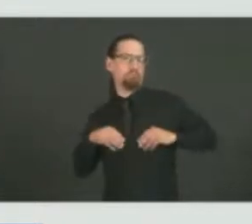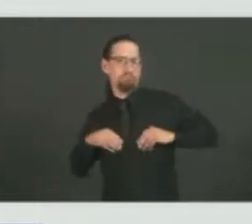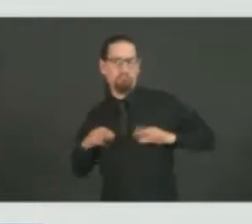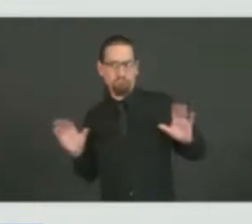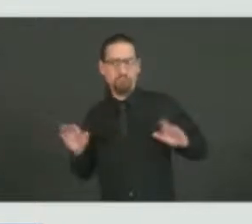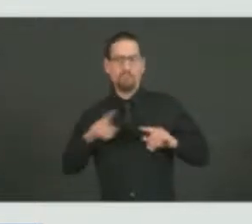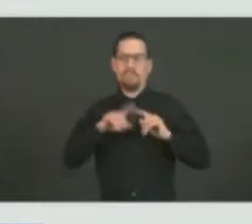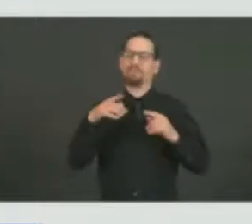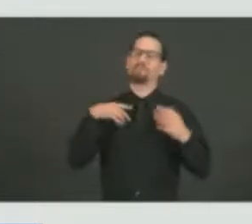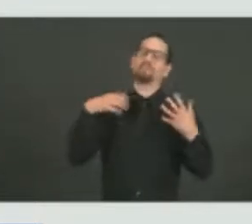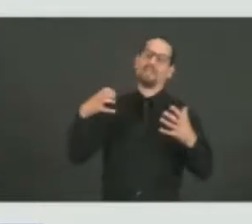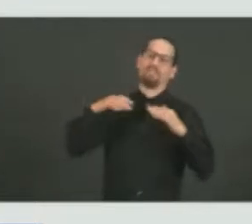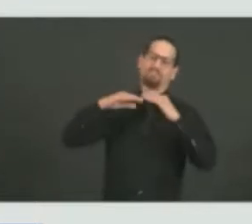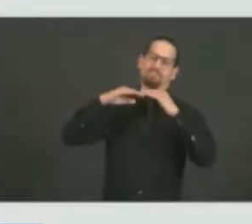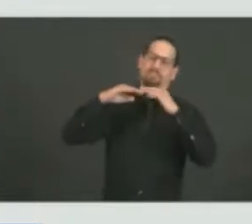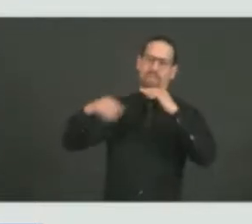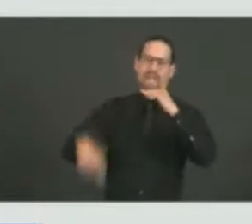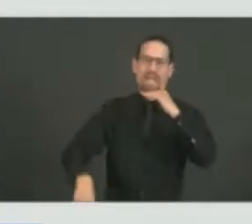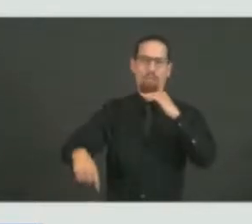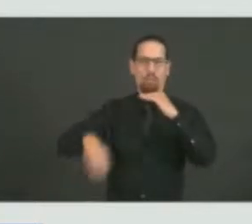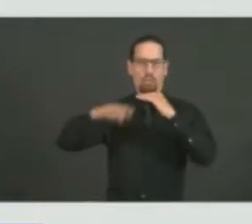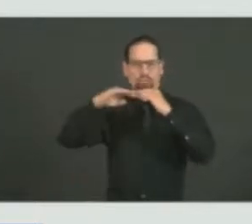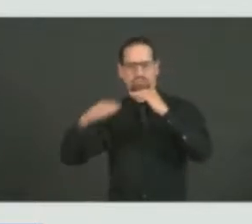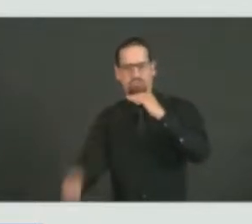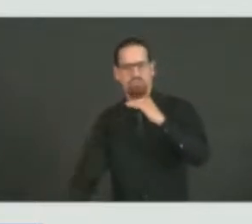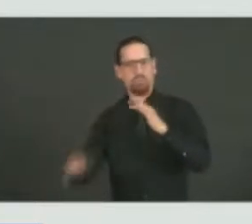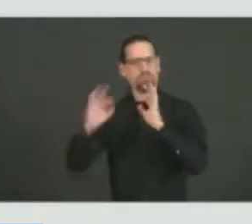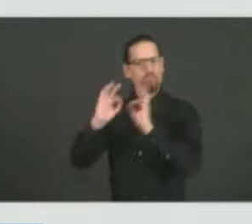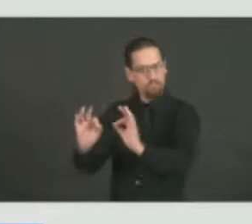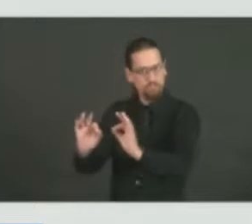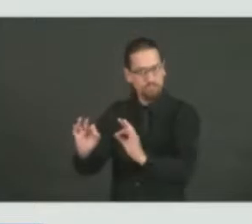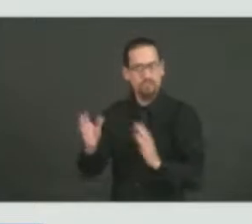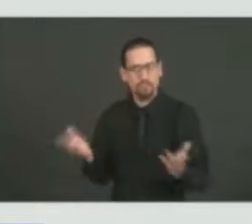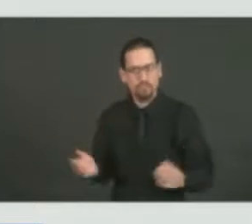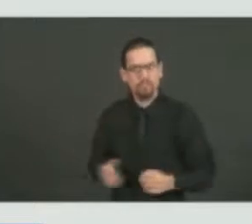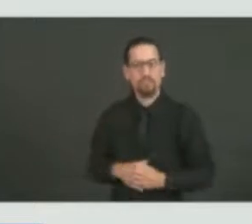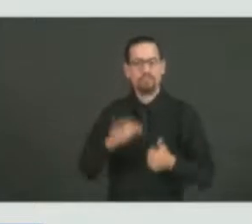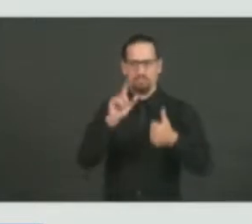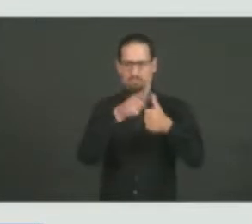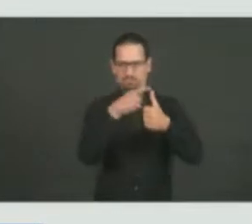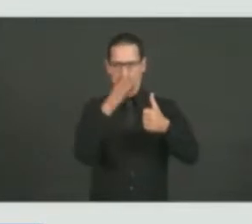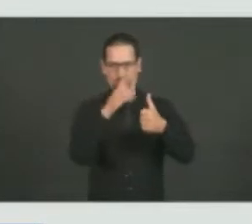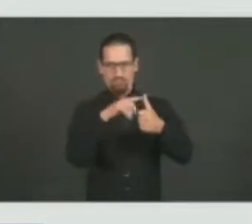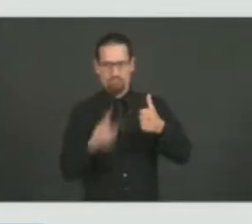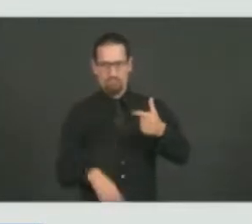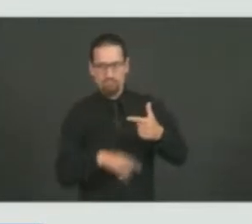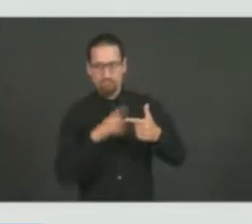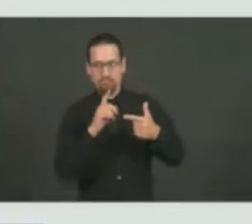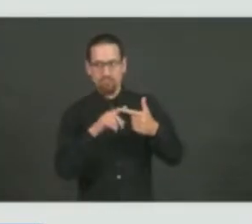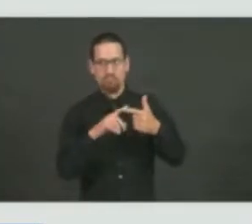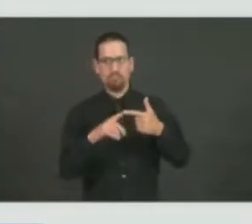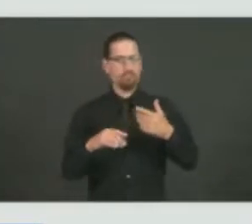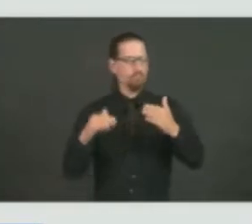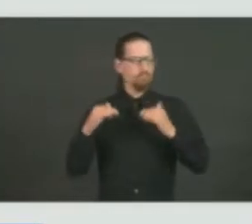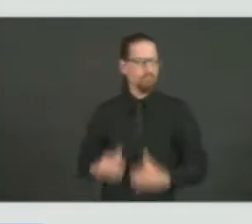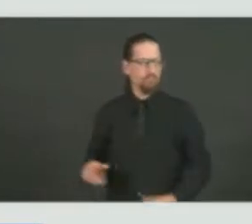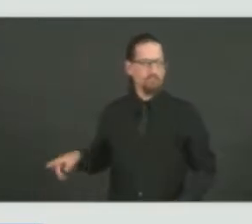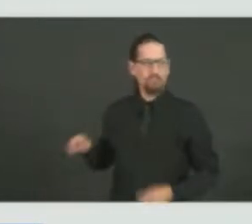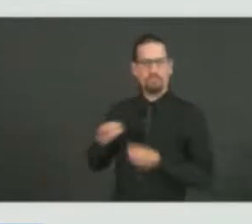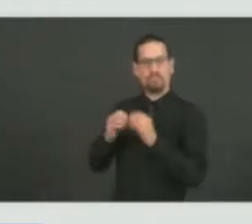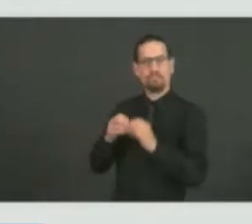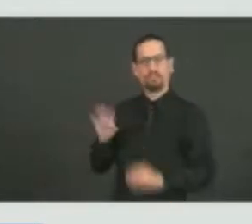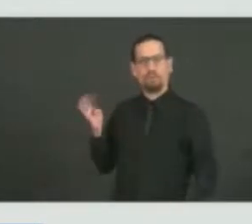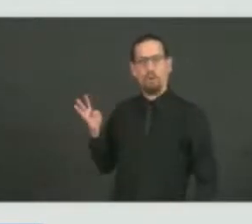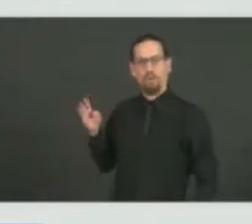doubling. The 4th metric gives me and us some pause. The 4th metric is the